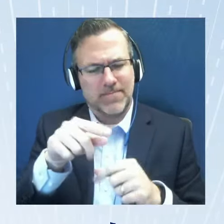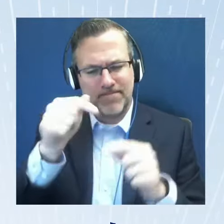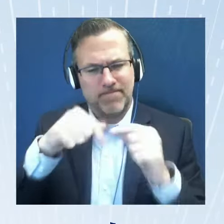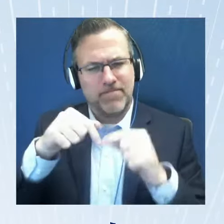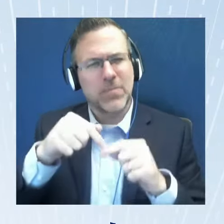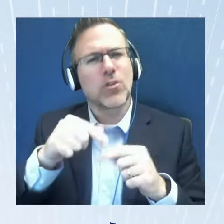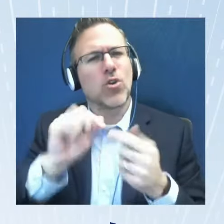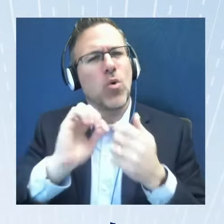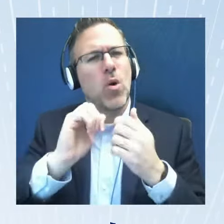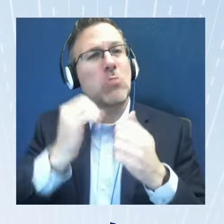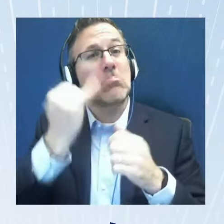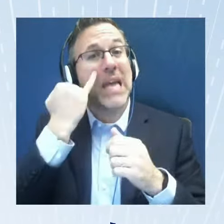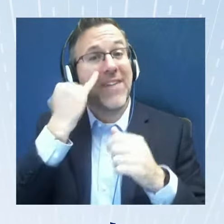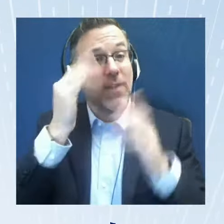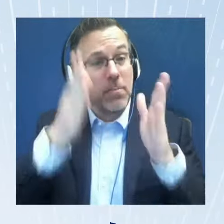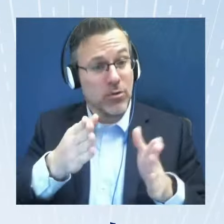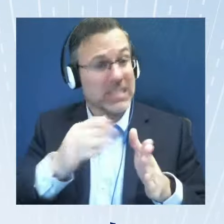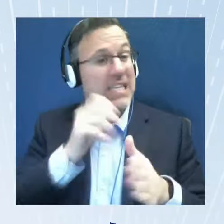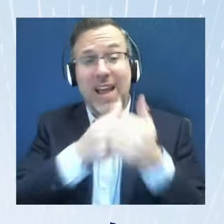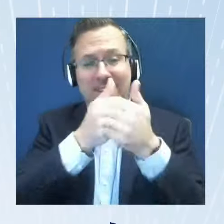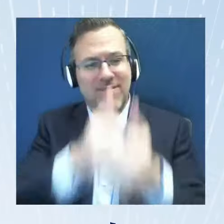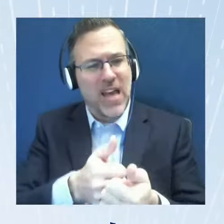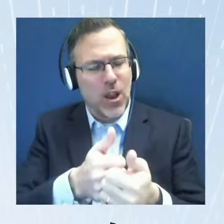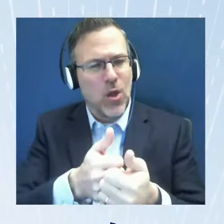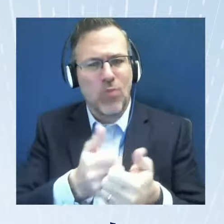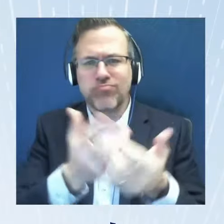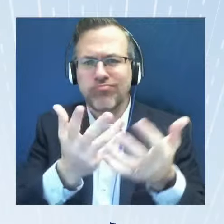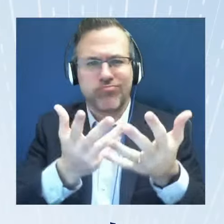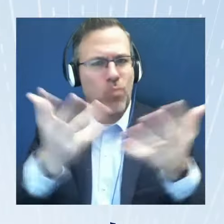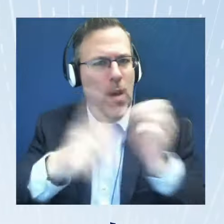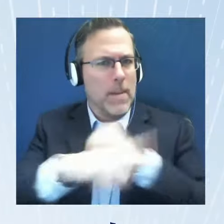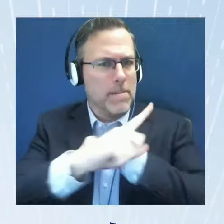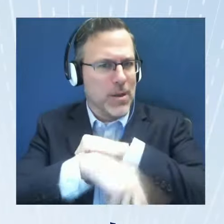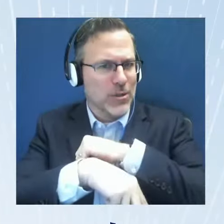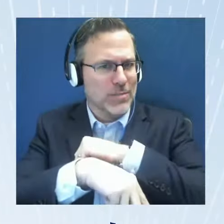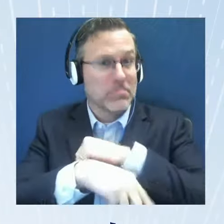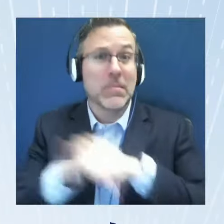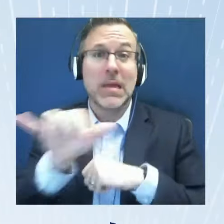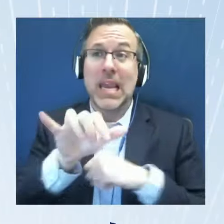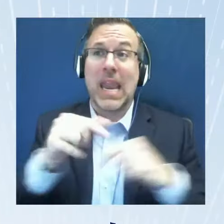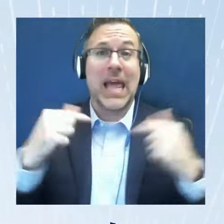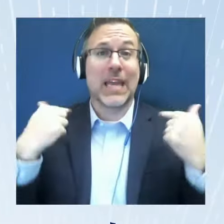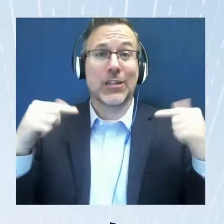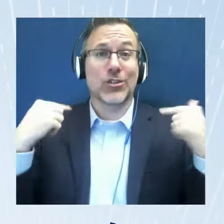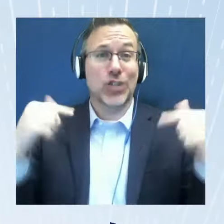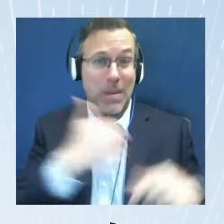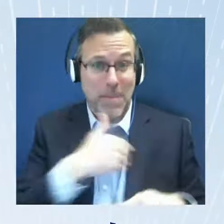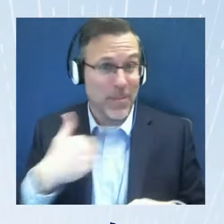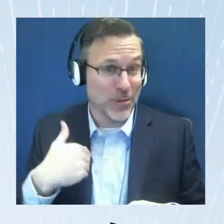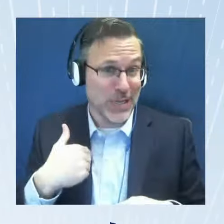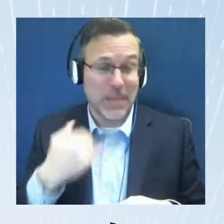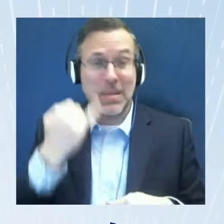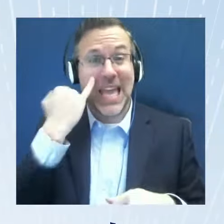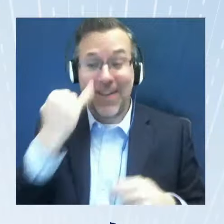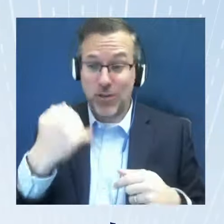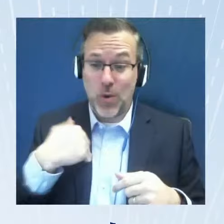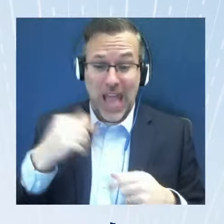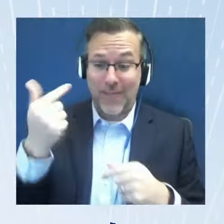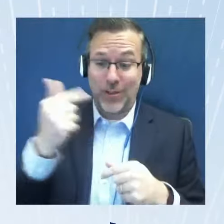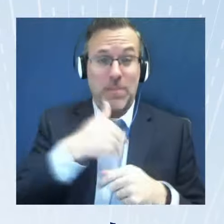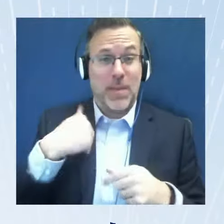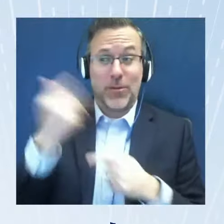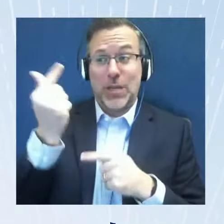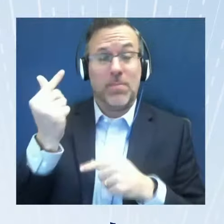enforcement. As we know, just like a gym membership, it's only as good as its use. So one of